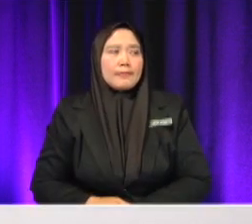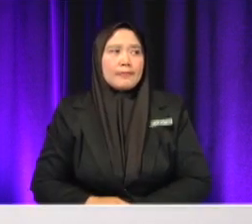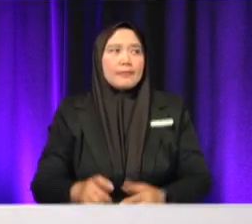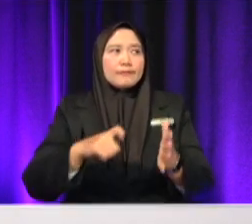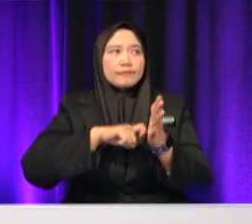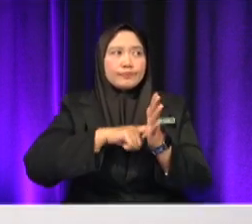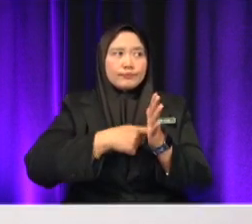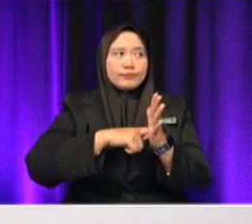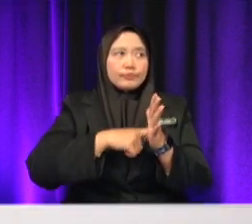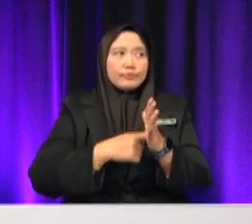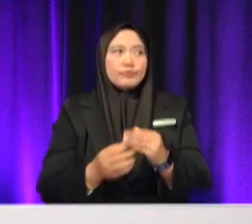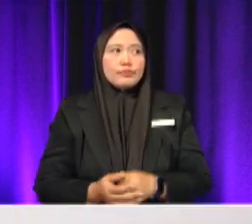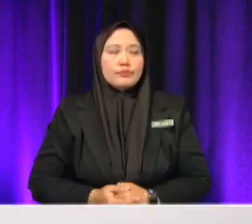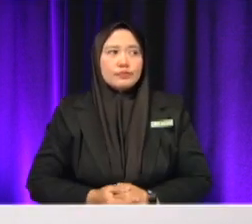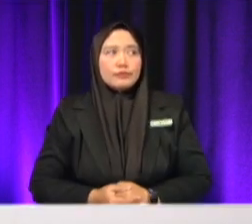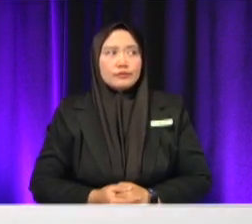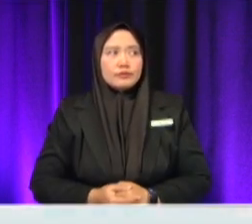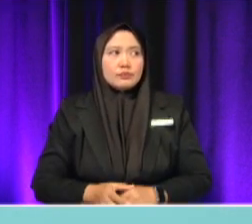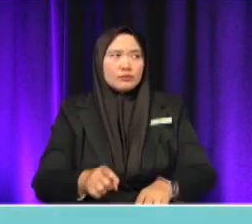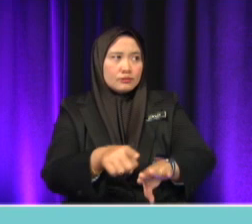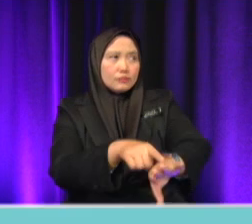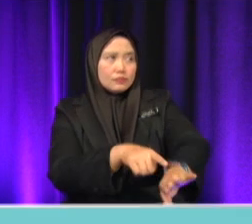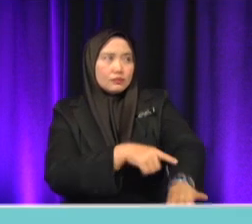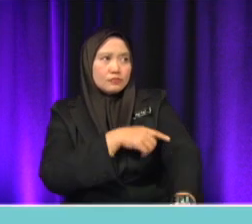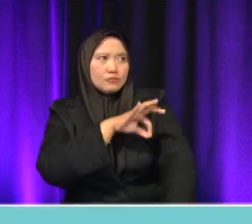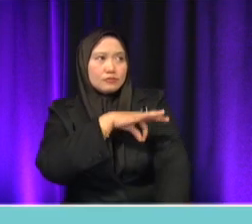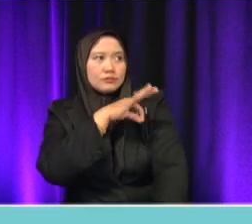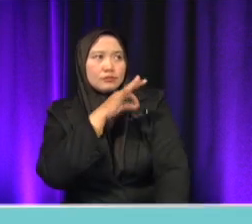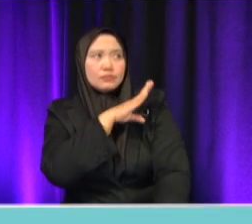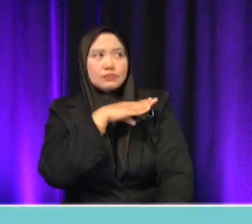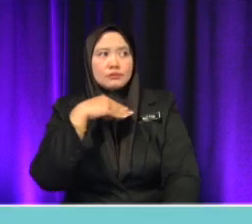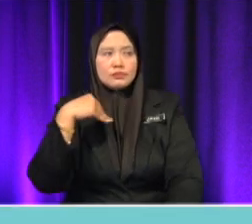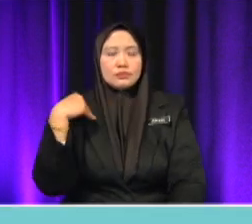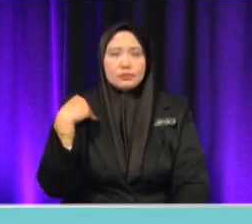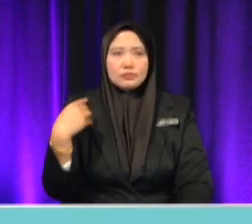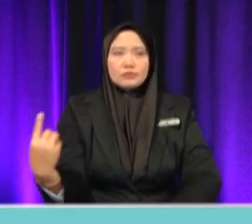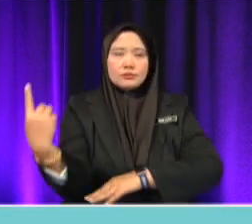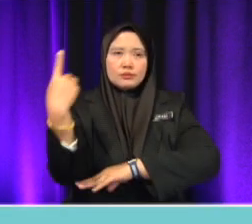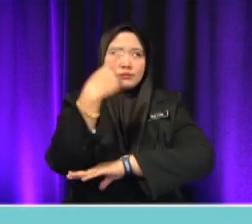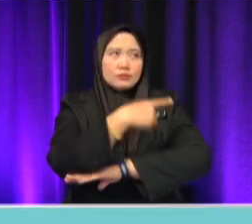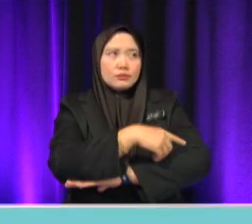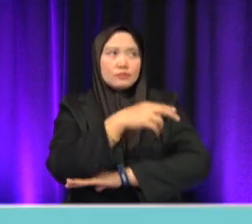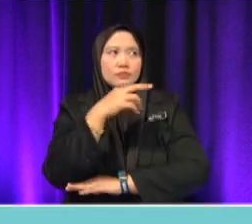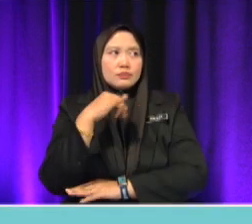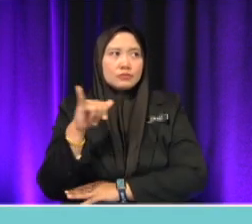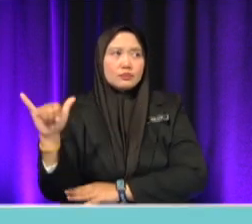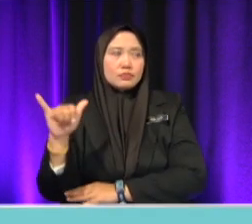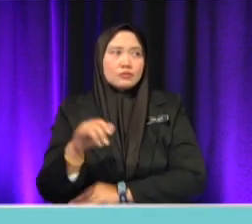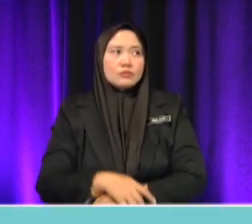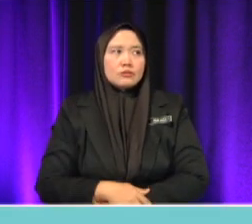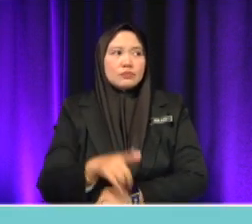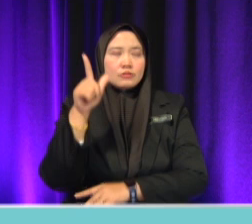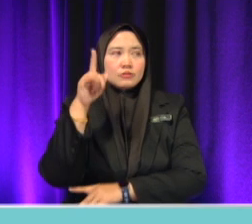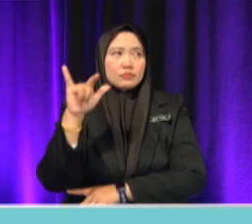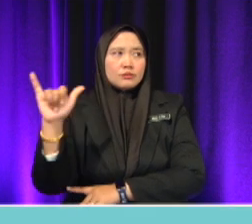meal. So there's 2 keywords, 2 phrases. Okay, so which part did you